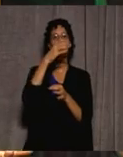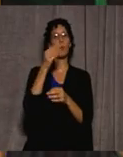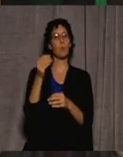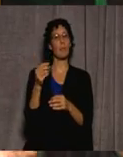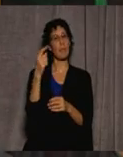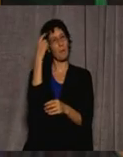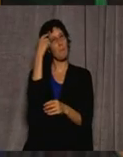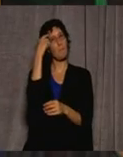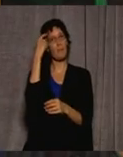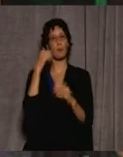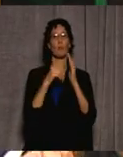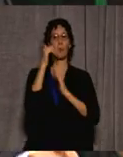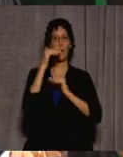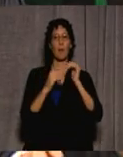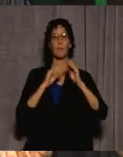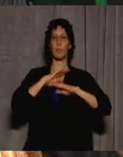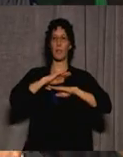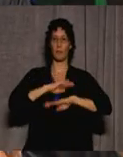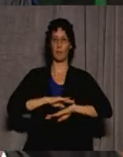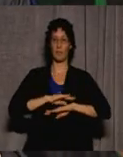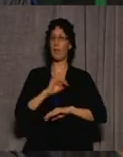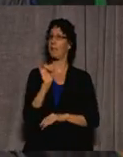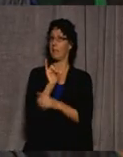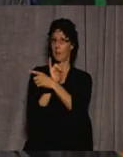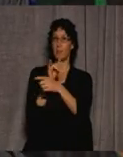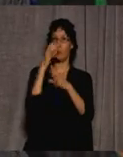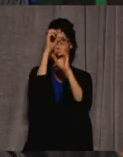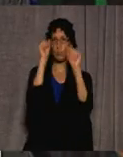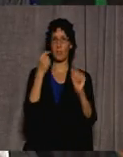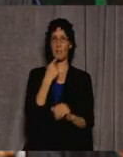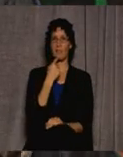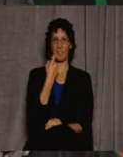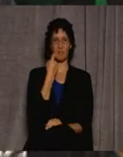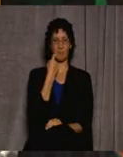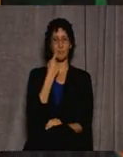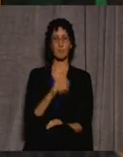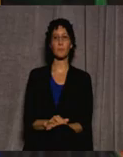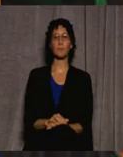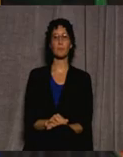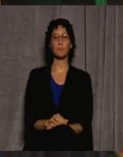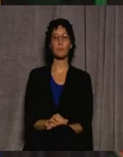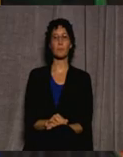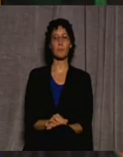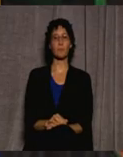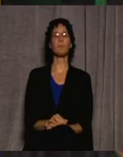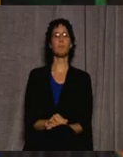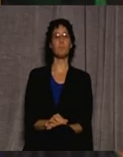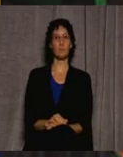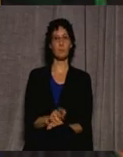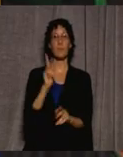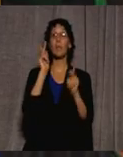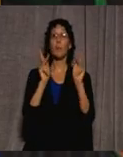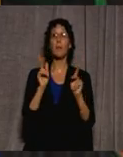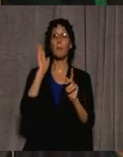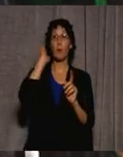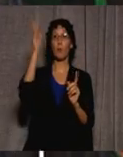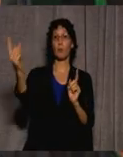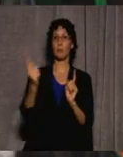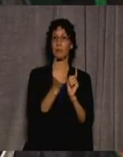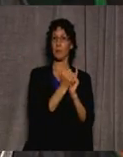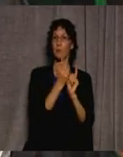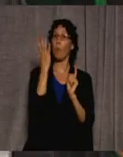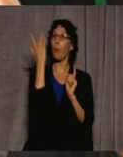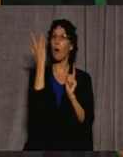relief. And as the president said today so wisely, People will go to you because they